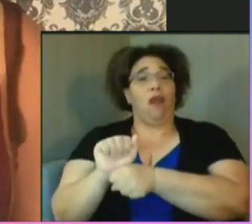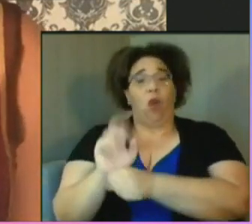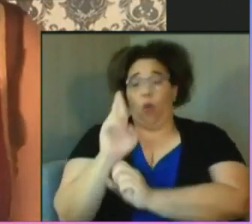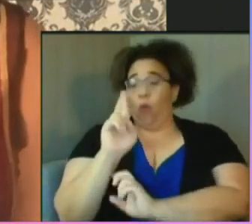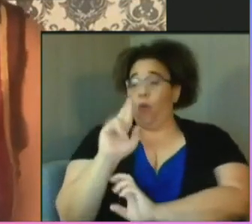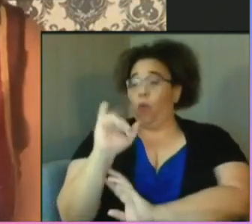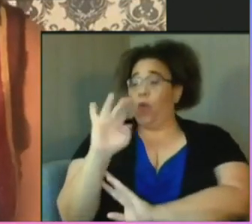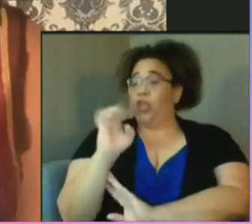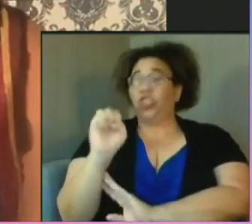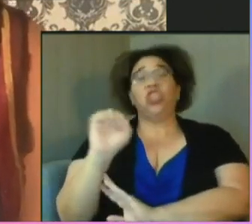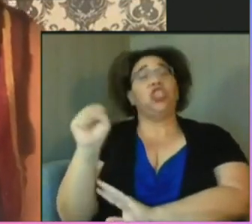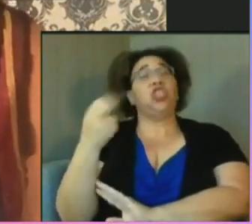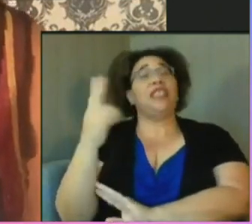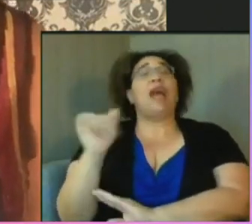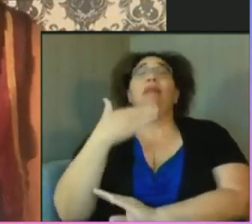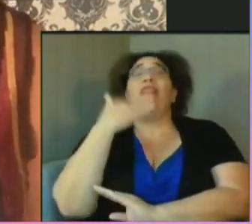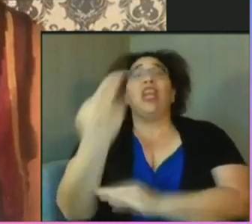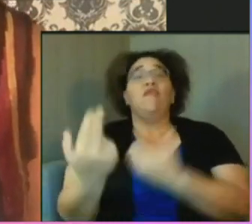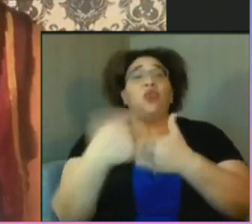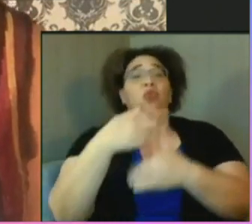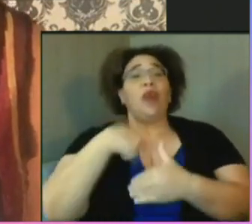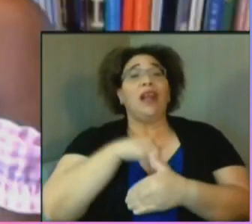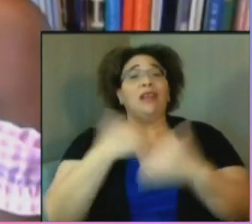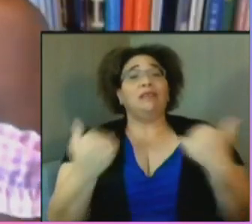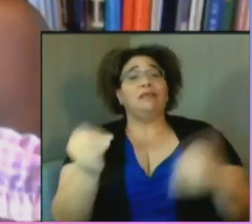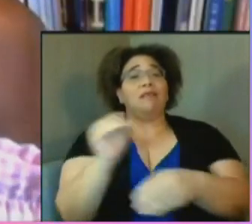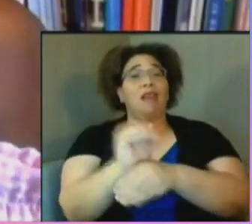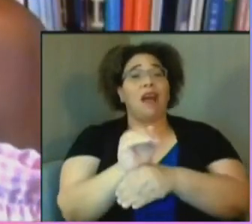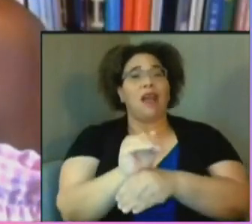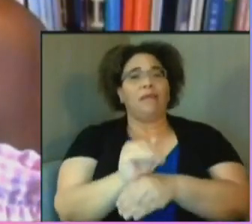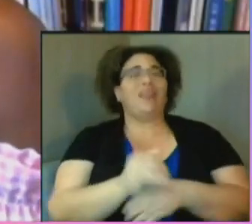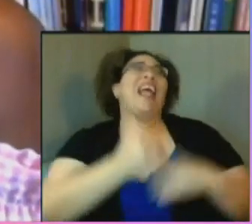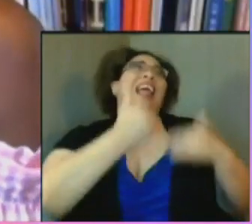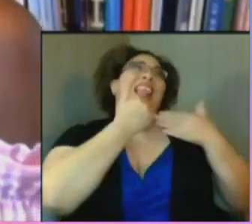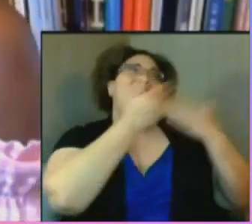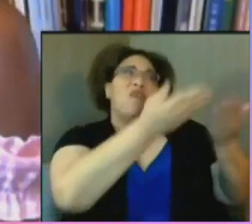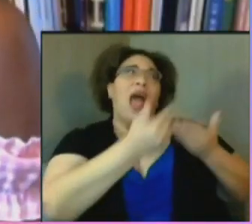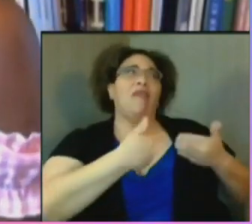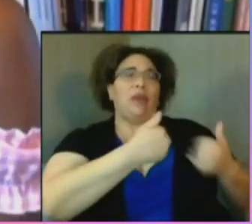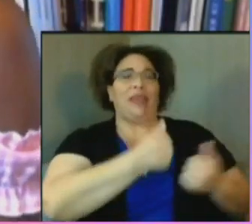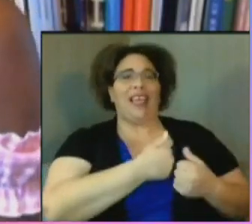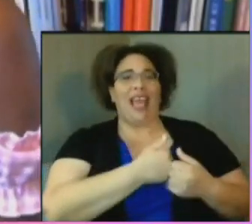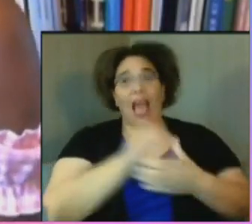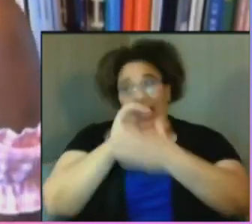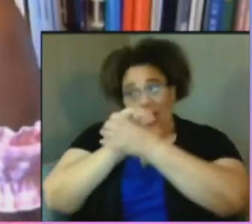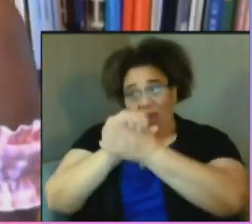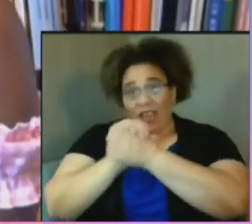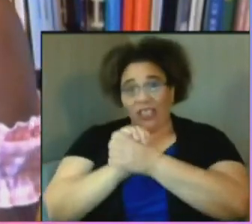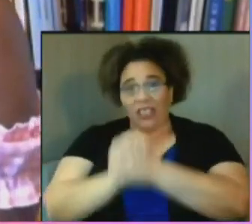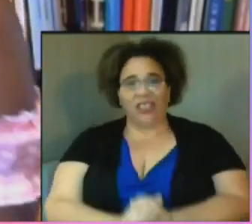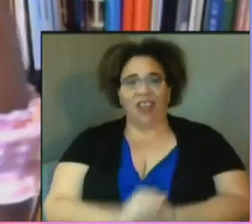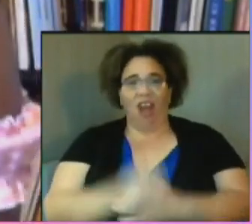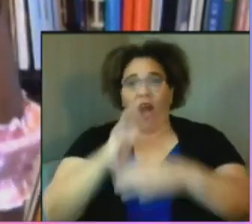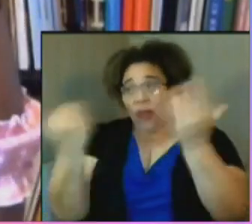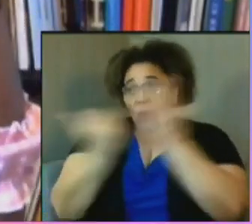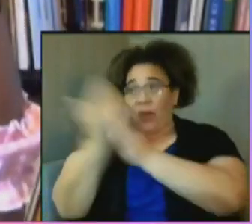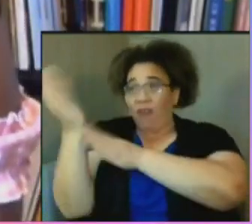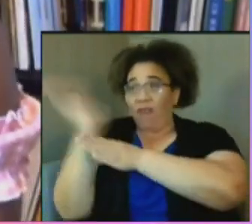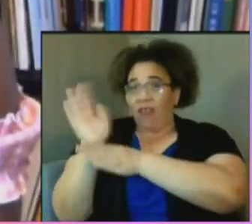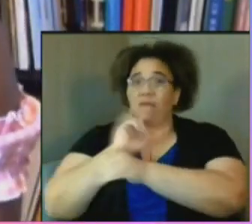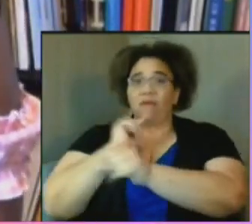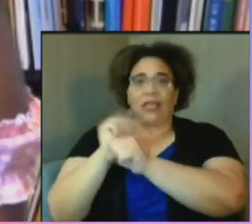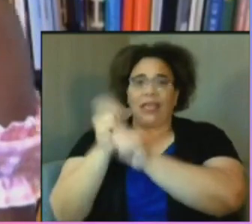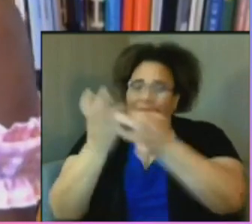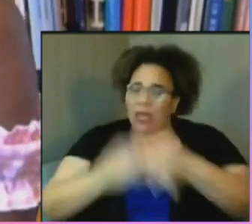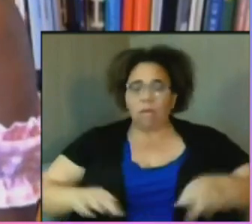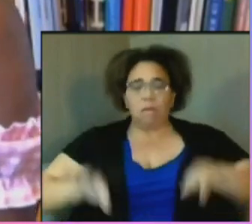Shazam, thank you so much for joining us tonight. Thank you so much for having me. Congratulations on the new film. It's so important for